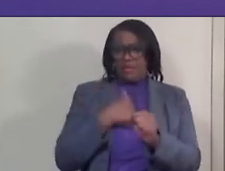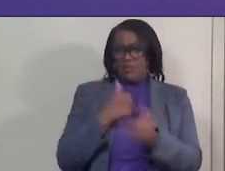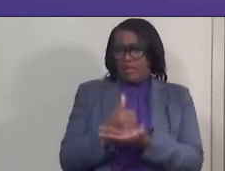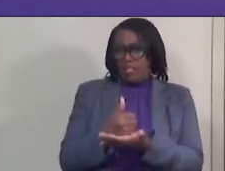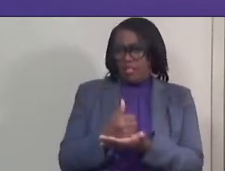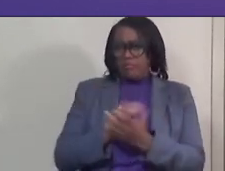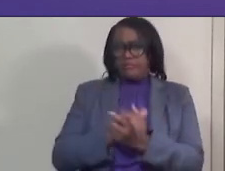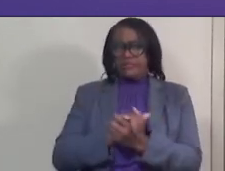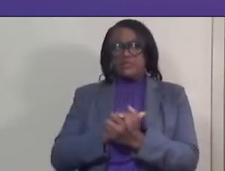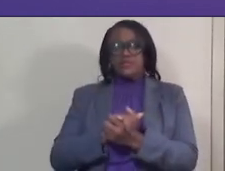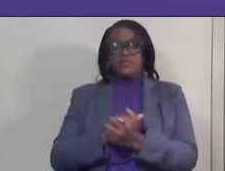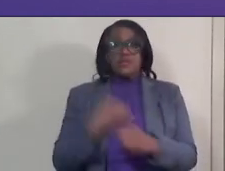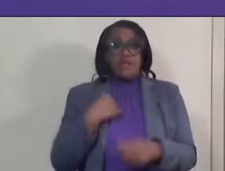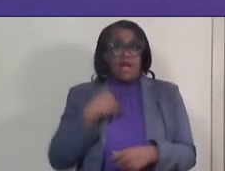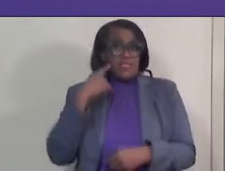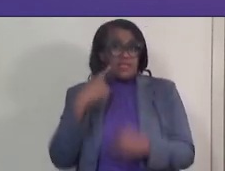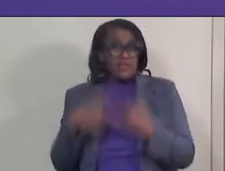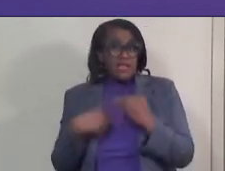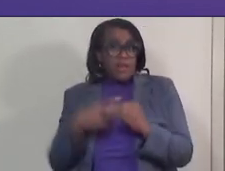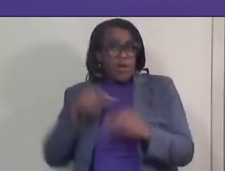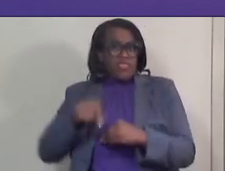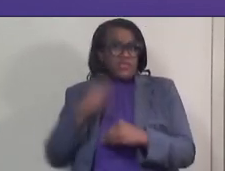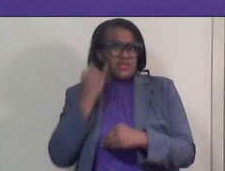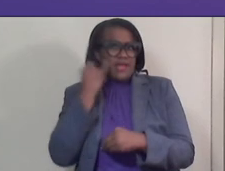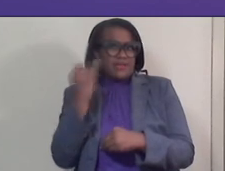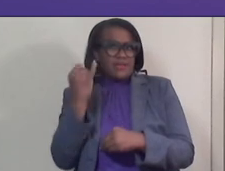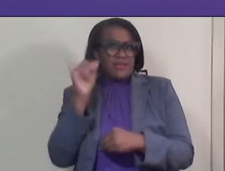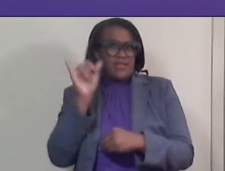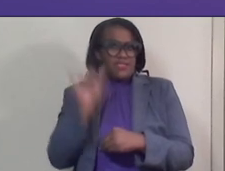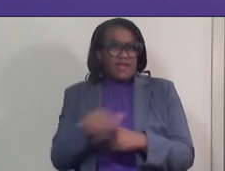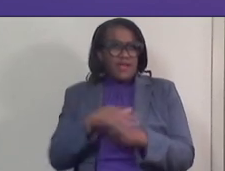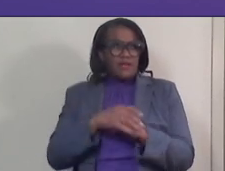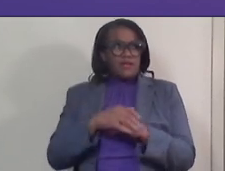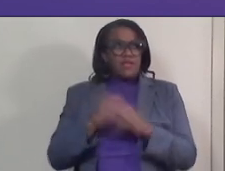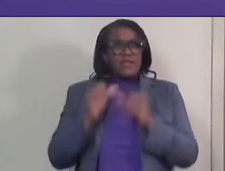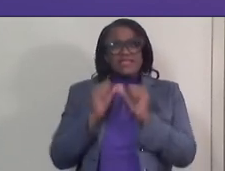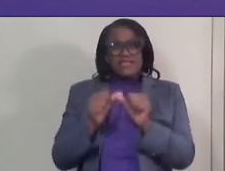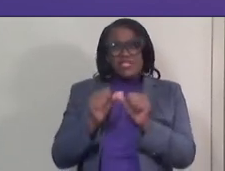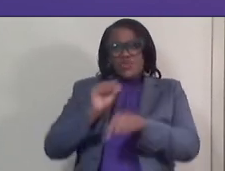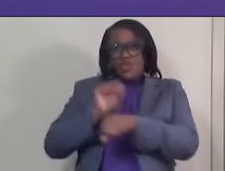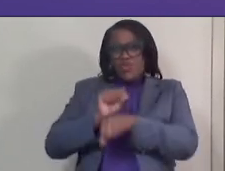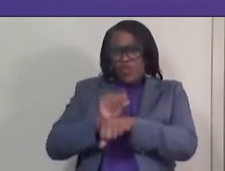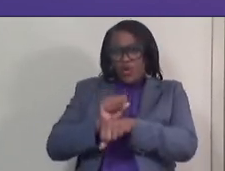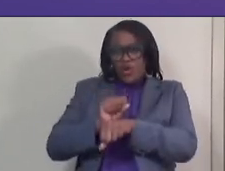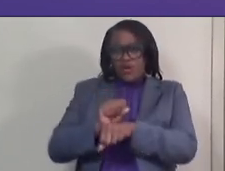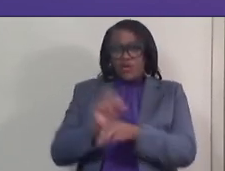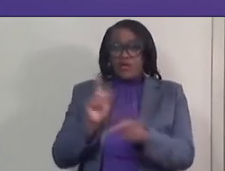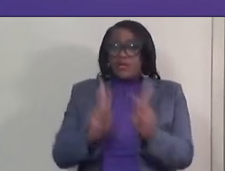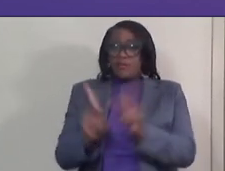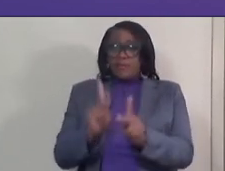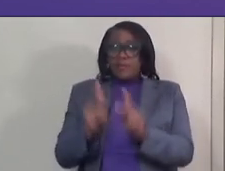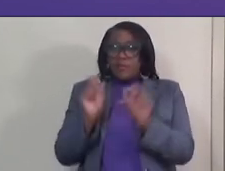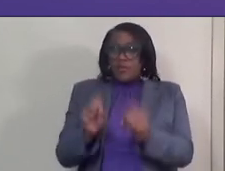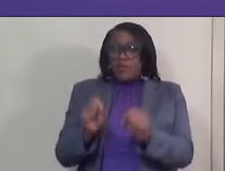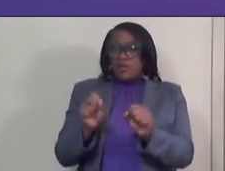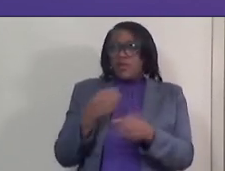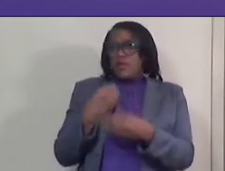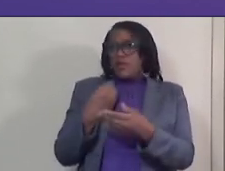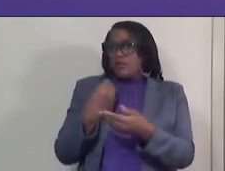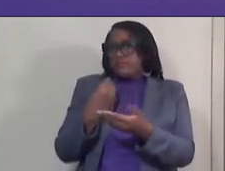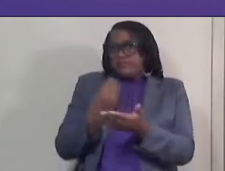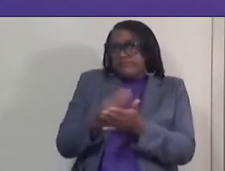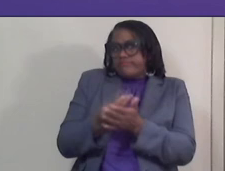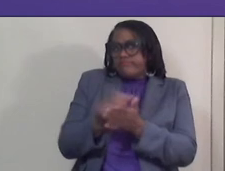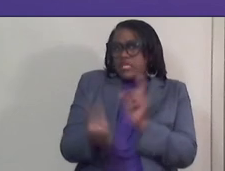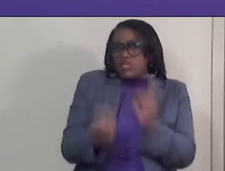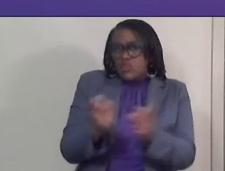you know, I'm thinking about this idea that in continuing the work, that people could make donations, you know, not